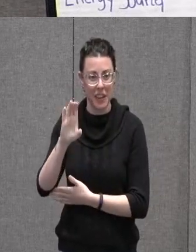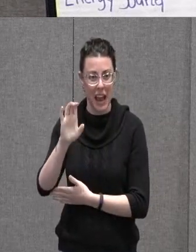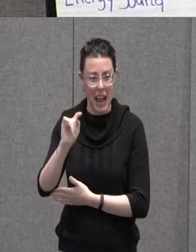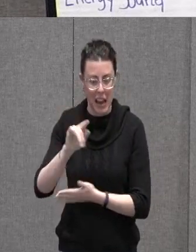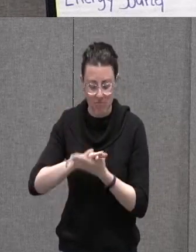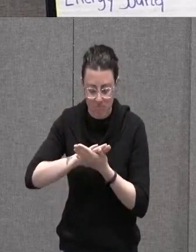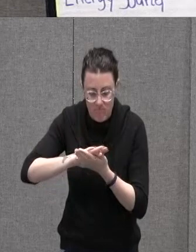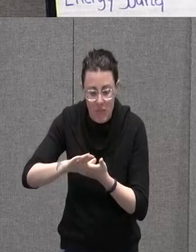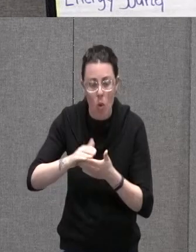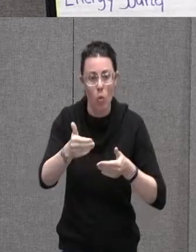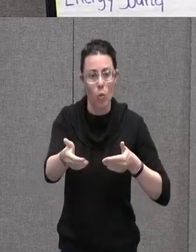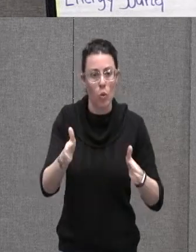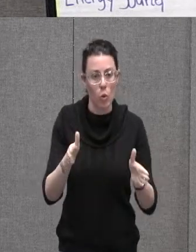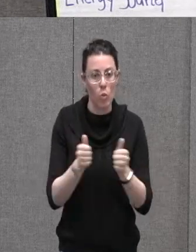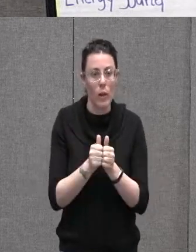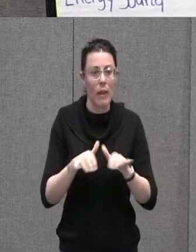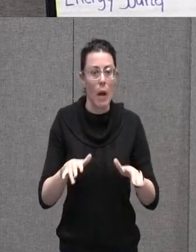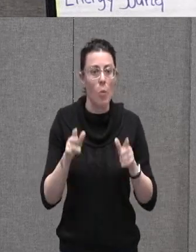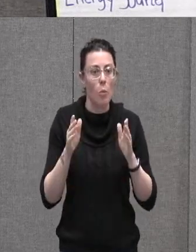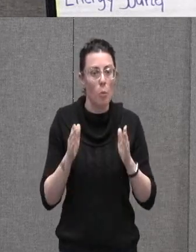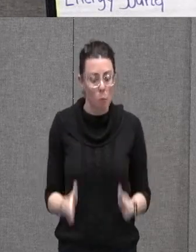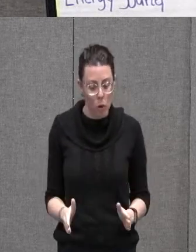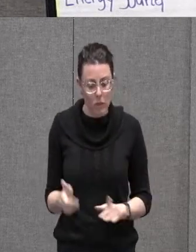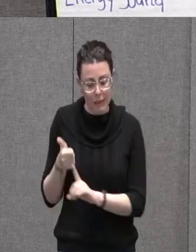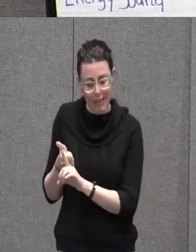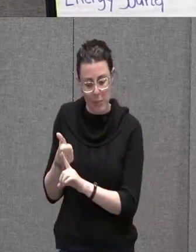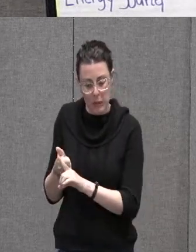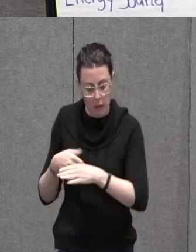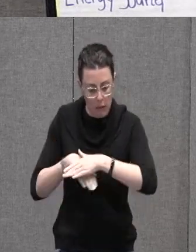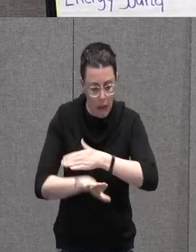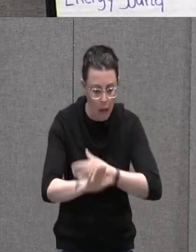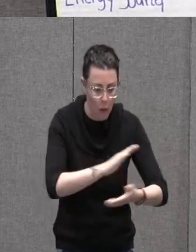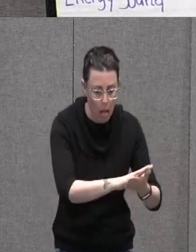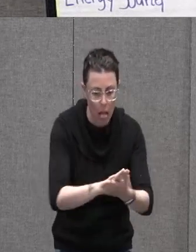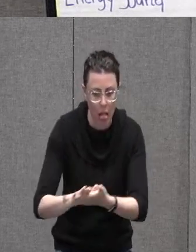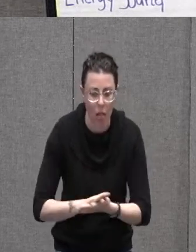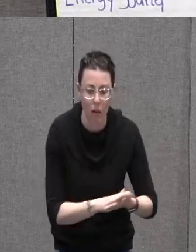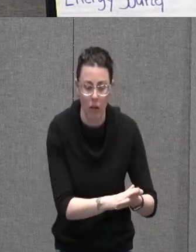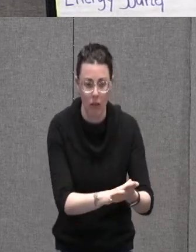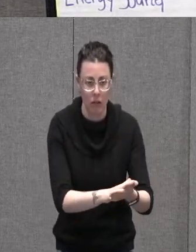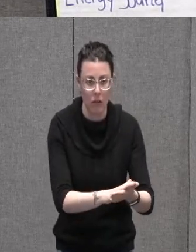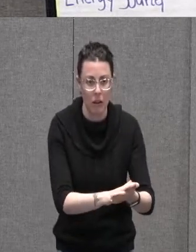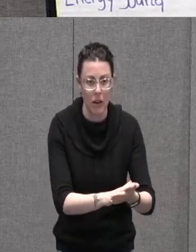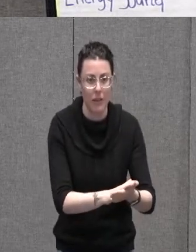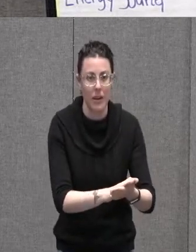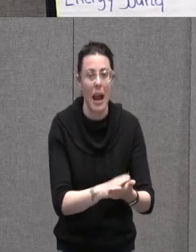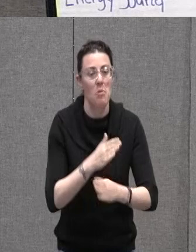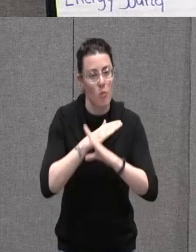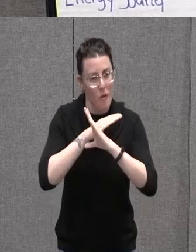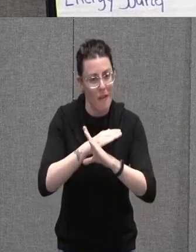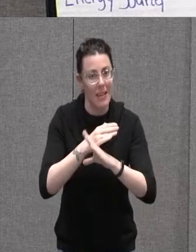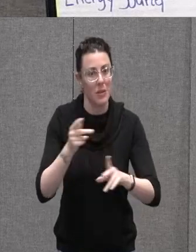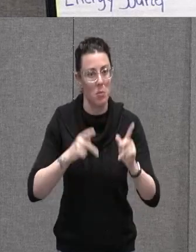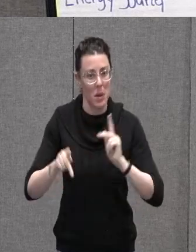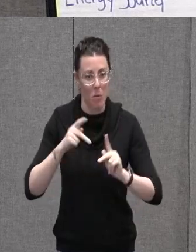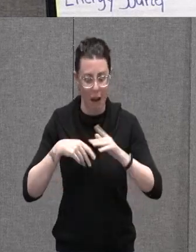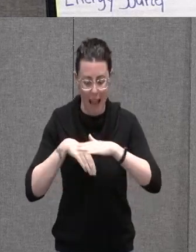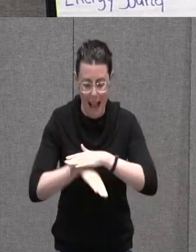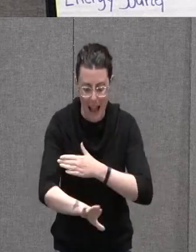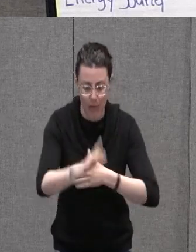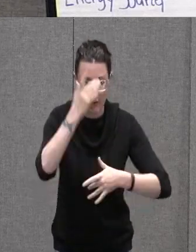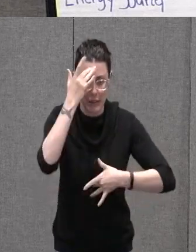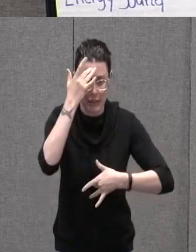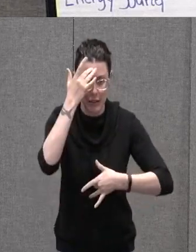to be in there that might get infected by what's on the floor or on the wall or in the air. That is the neatest thing I've ever heard, because when